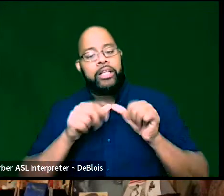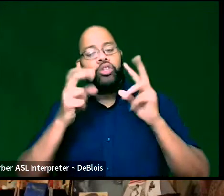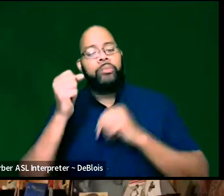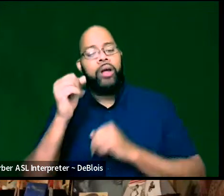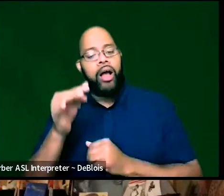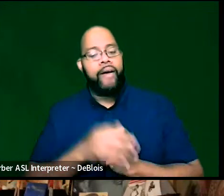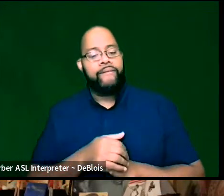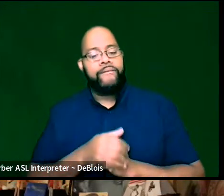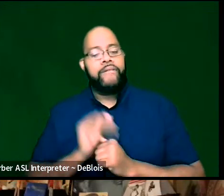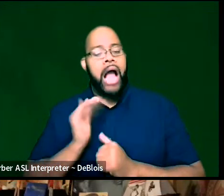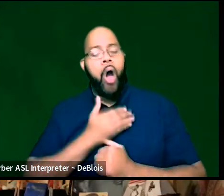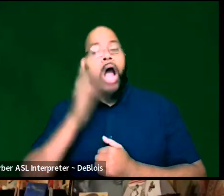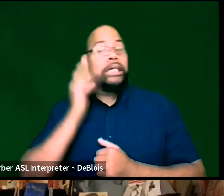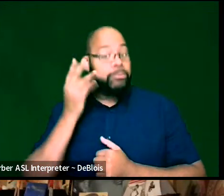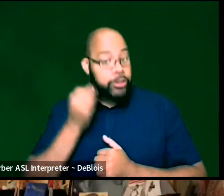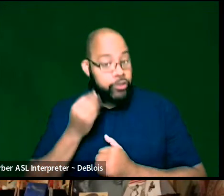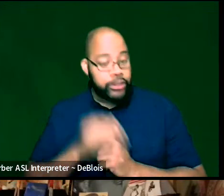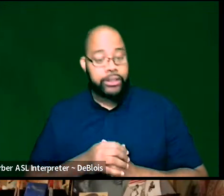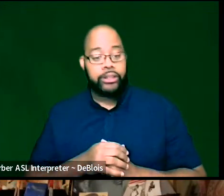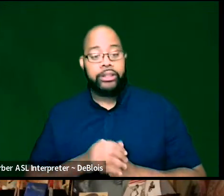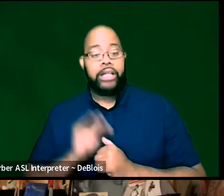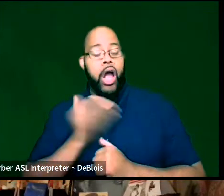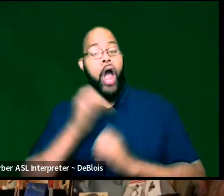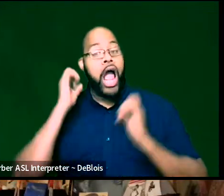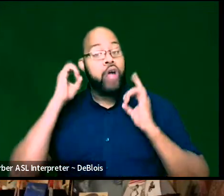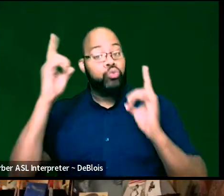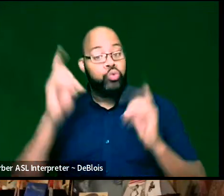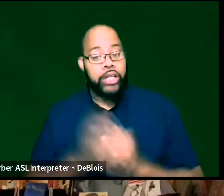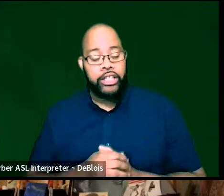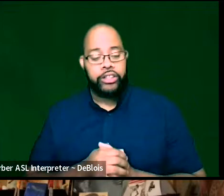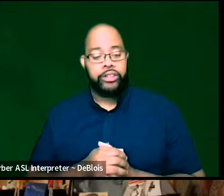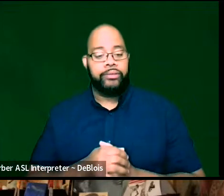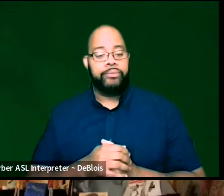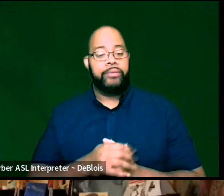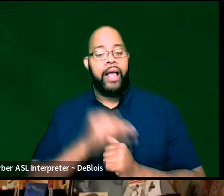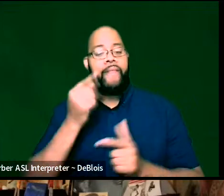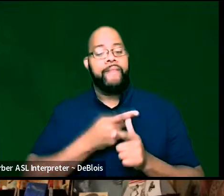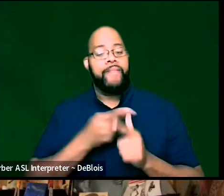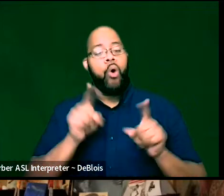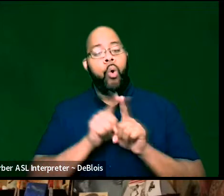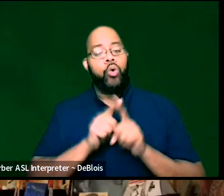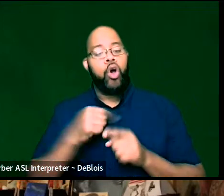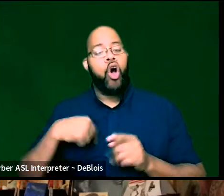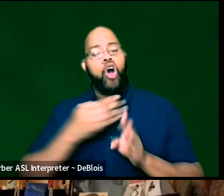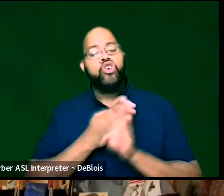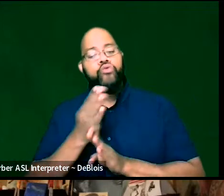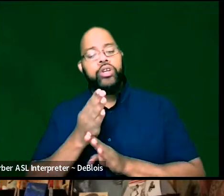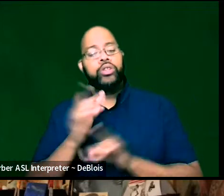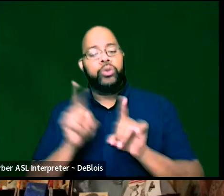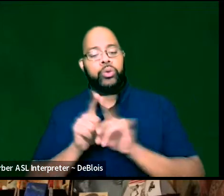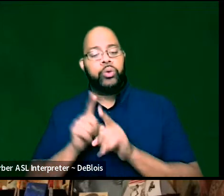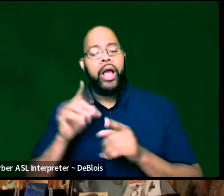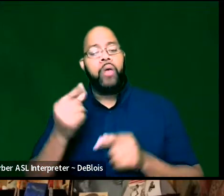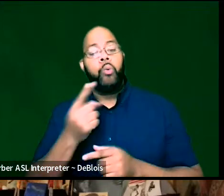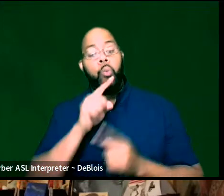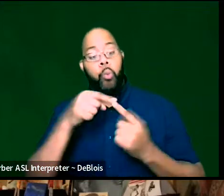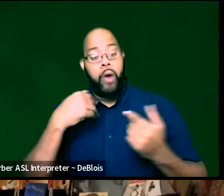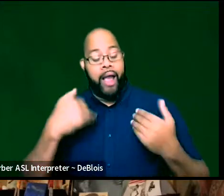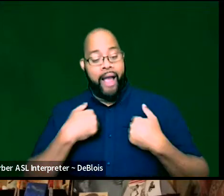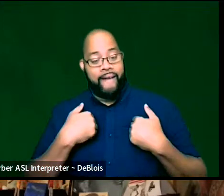of our experiences, our education, and then also our careers as well. And then once we